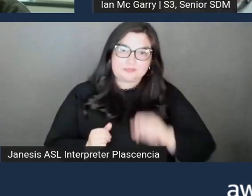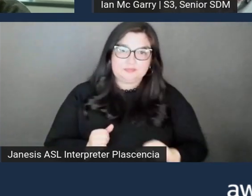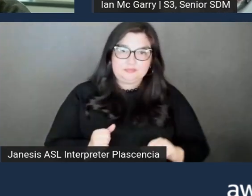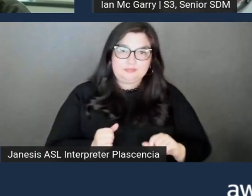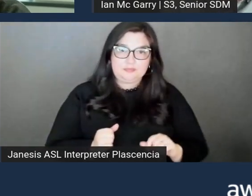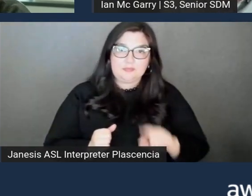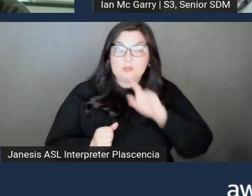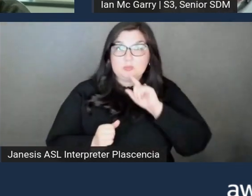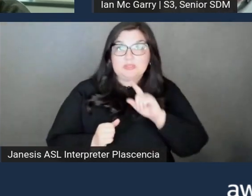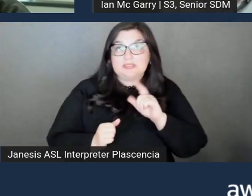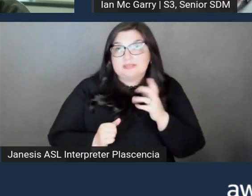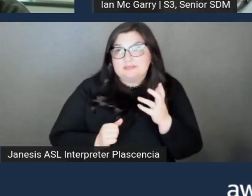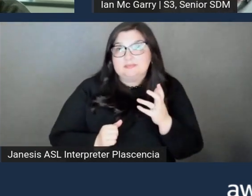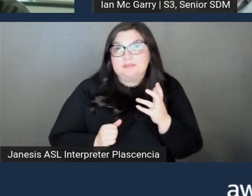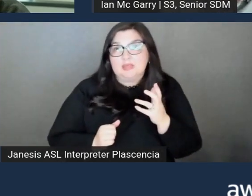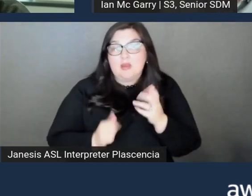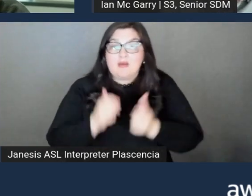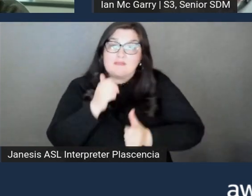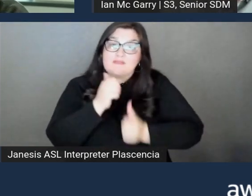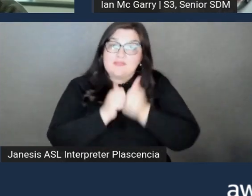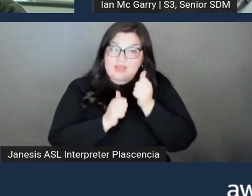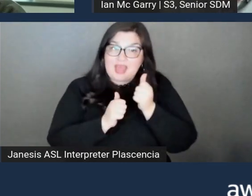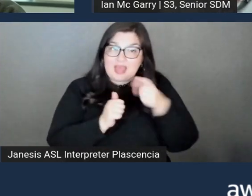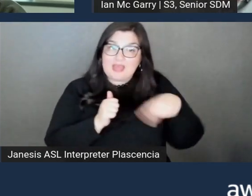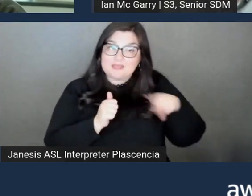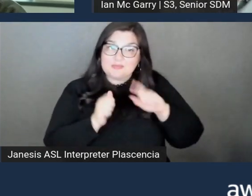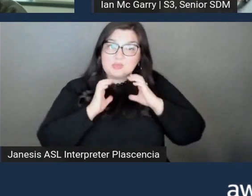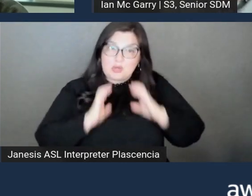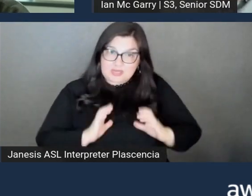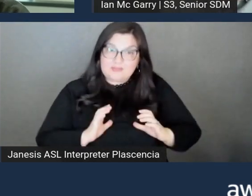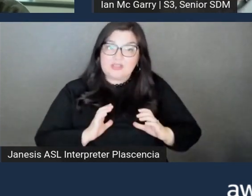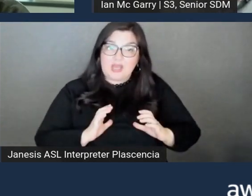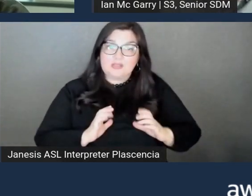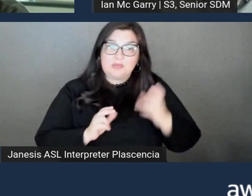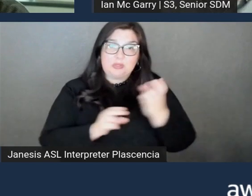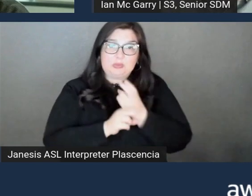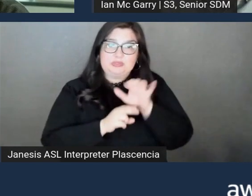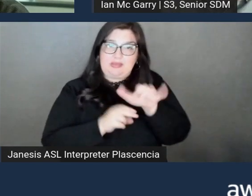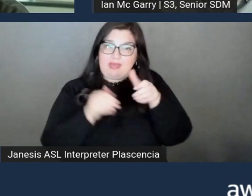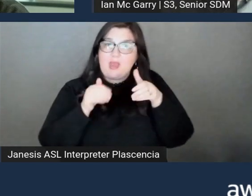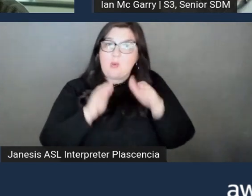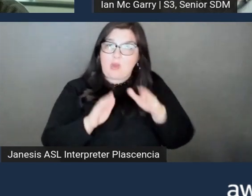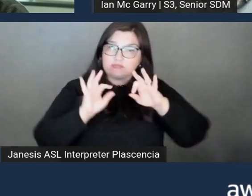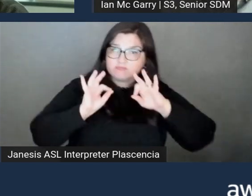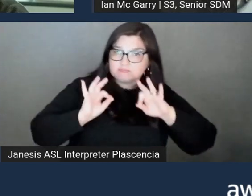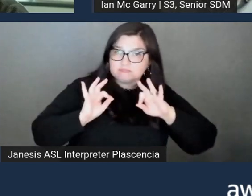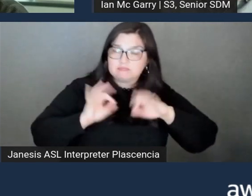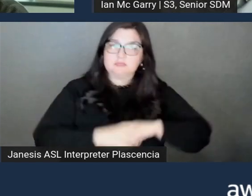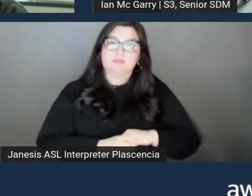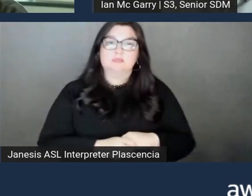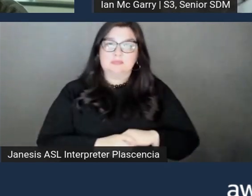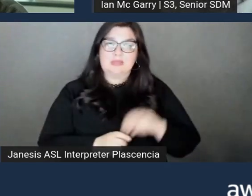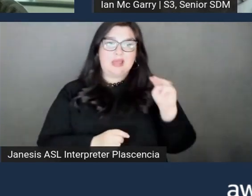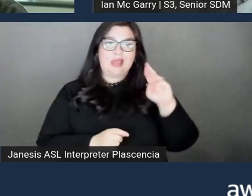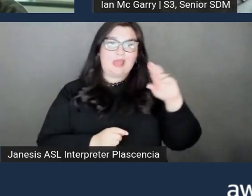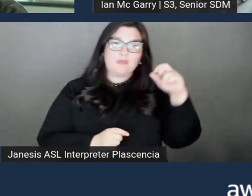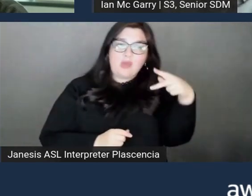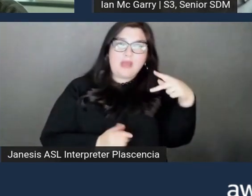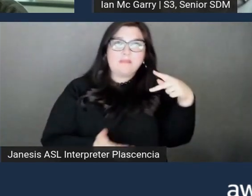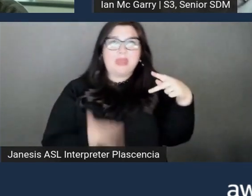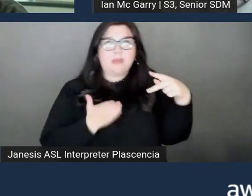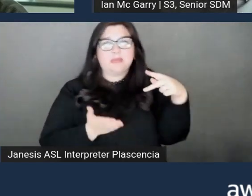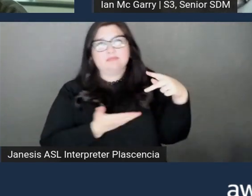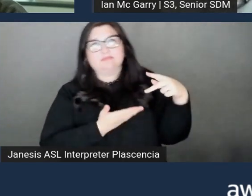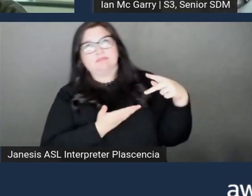think, a vast majority of customers of S3 are using it in that way. Then MRAP is not something you